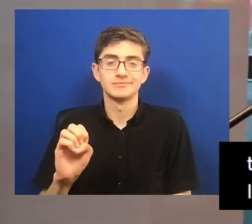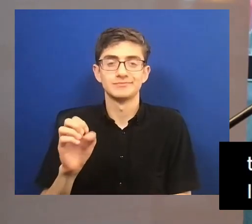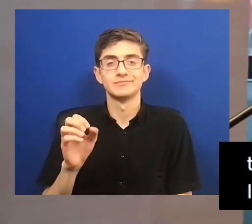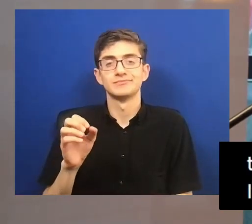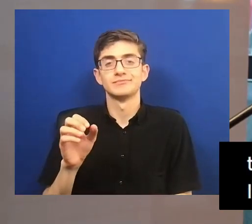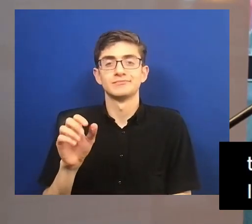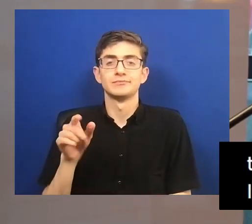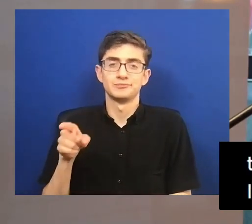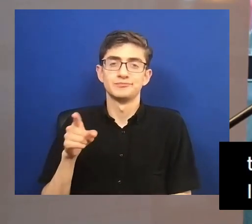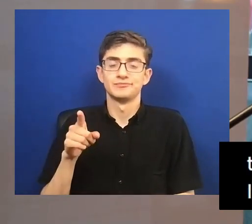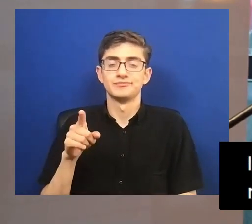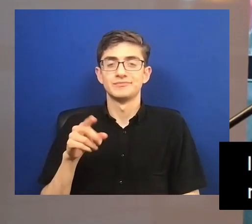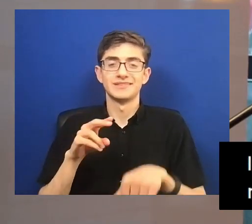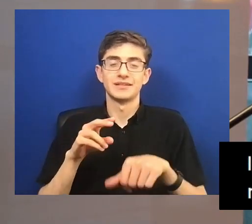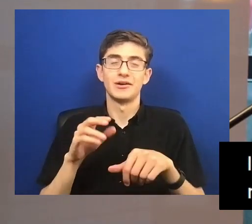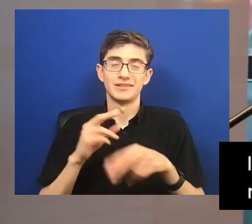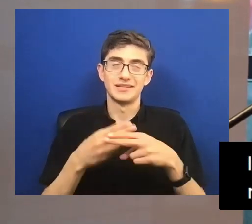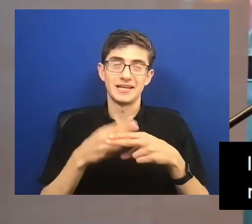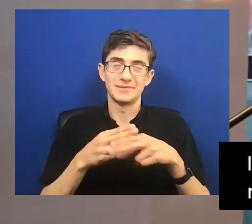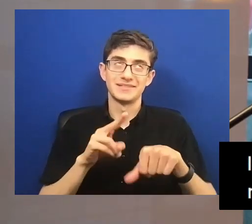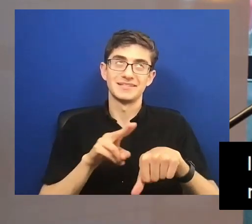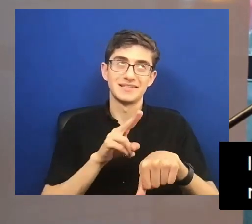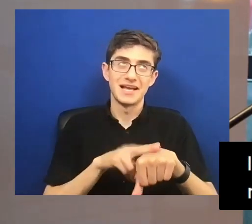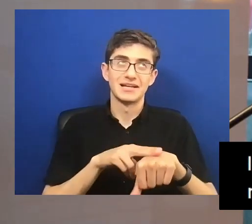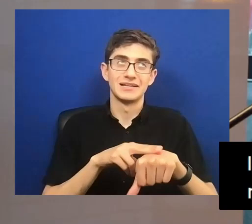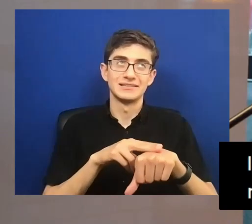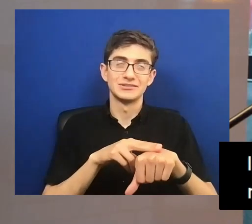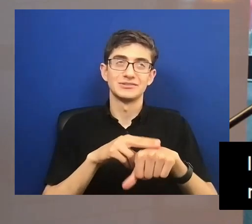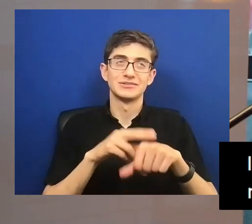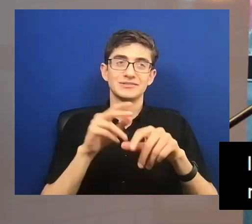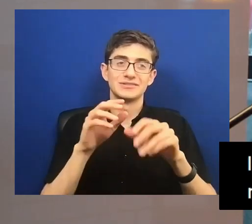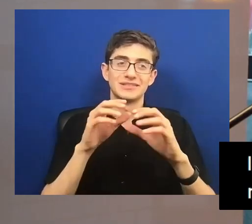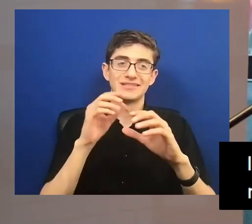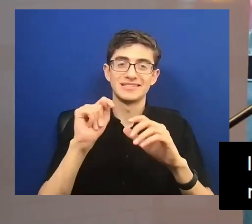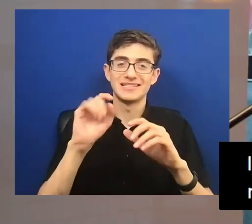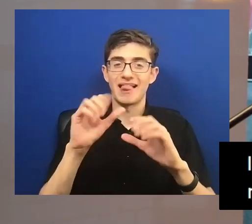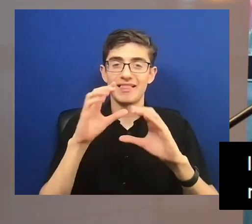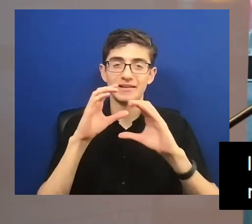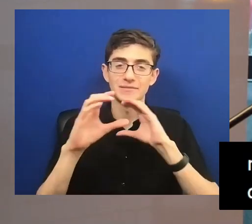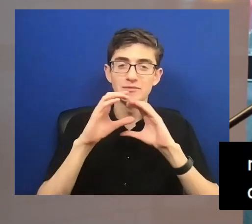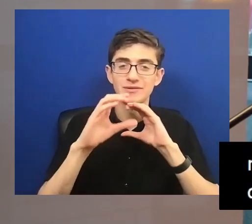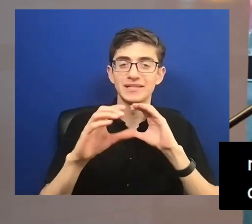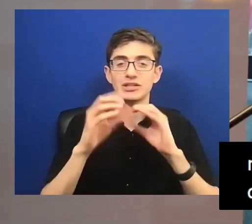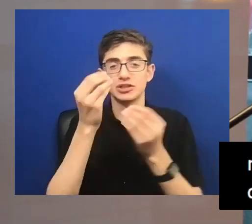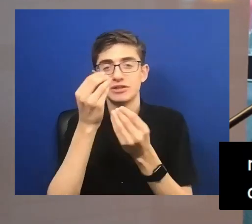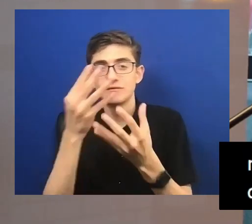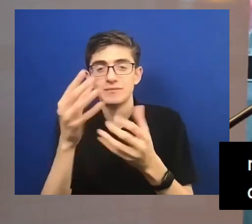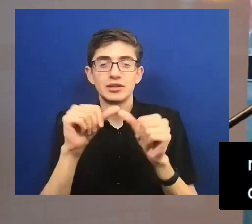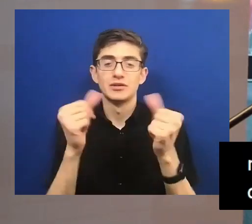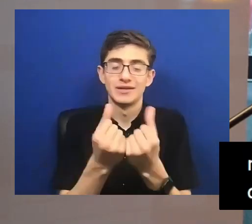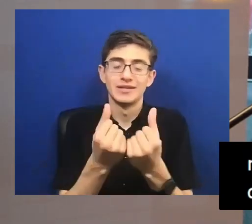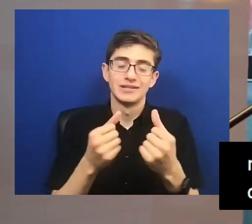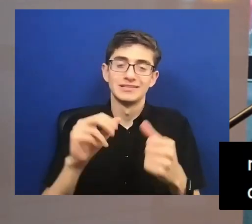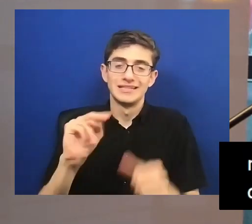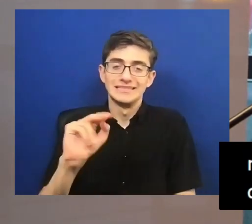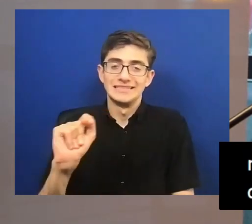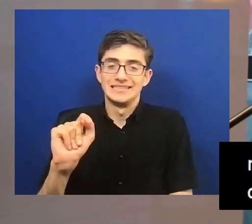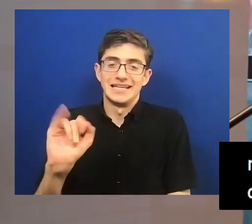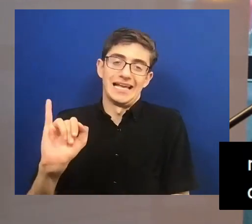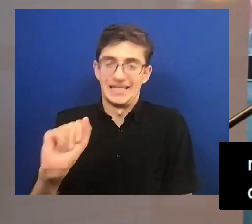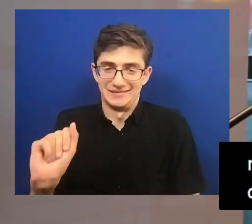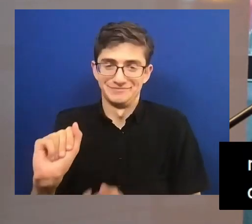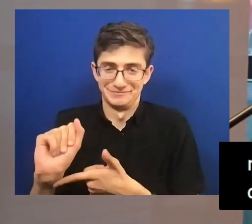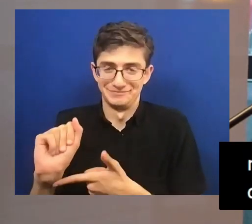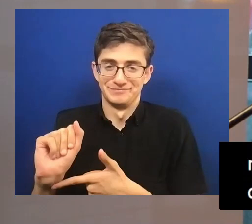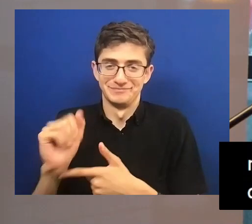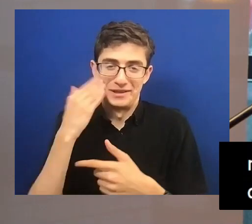Telecommunication Information Administration, also known as NTIA. Together with the partnership and collaboration